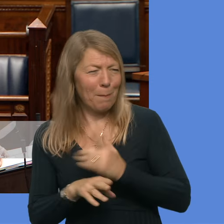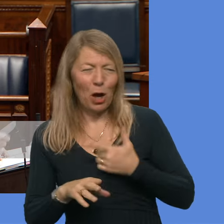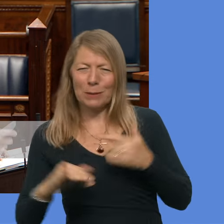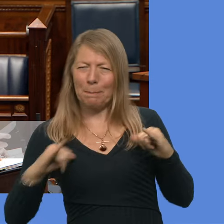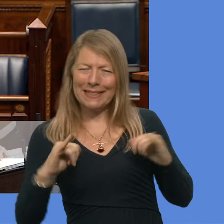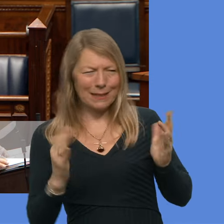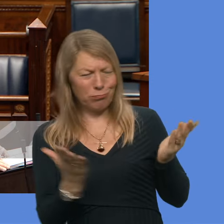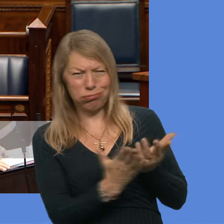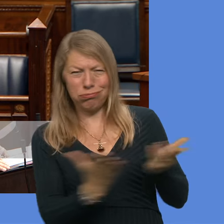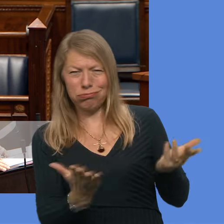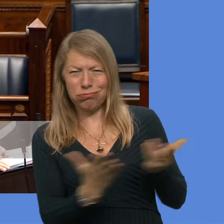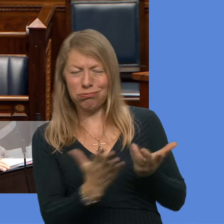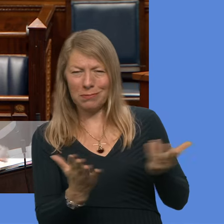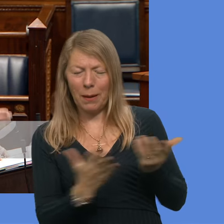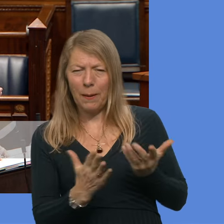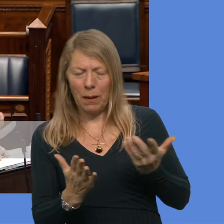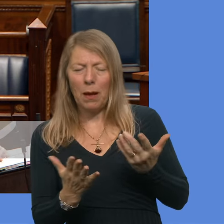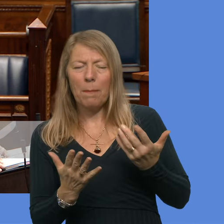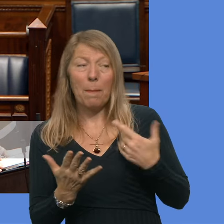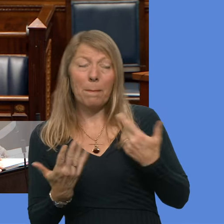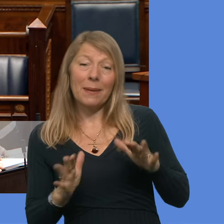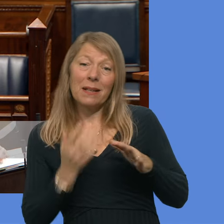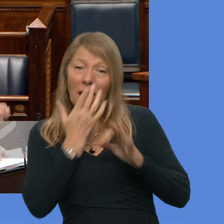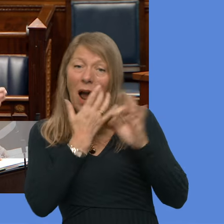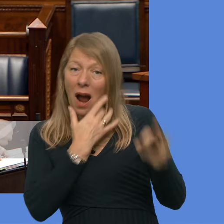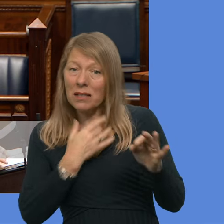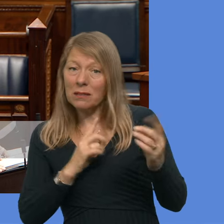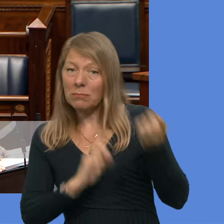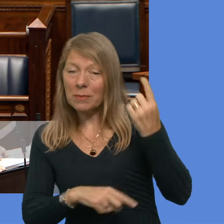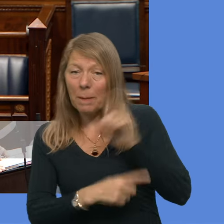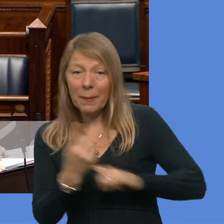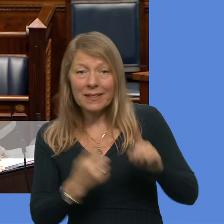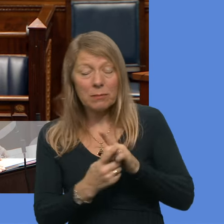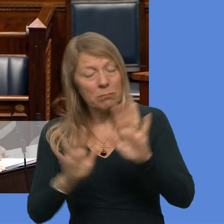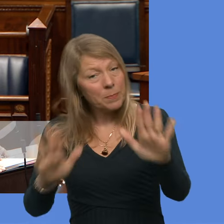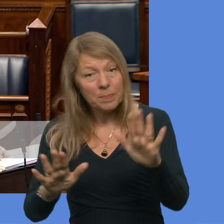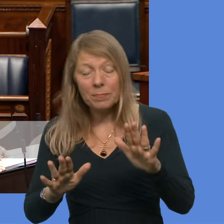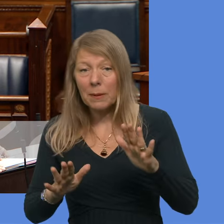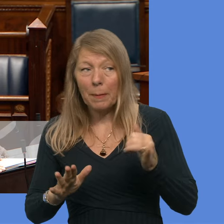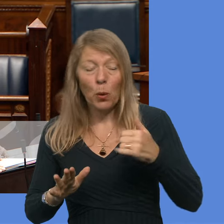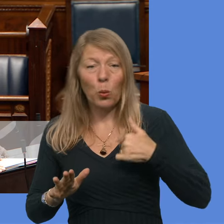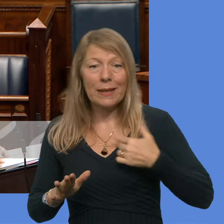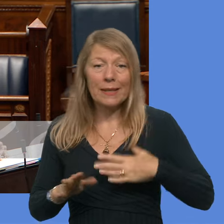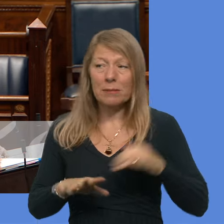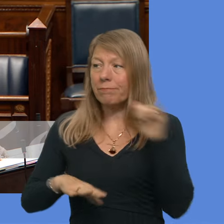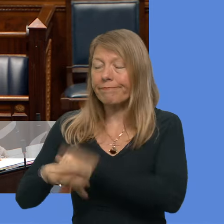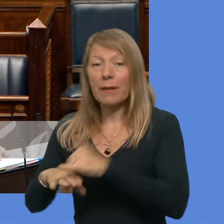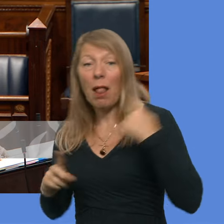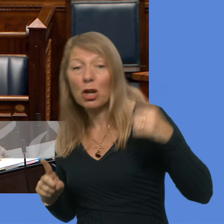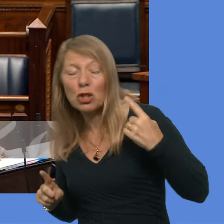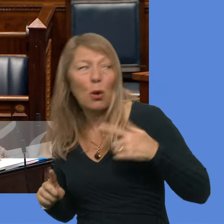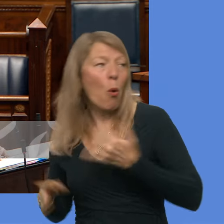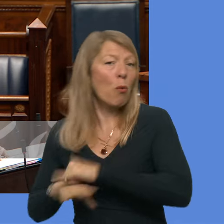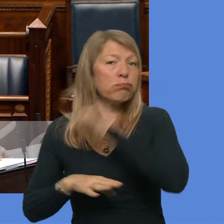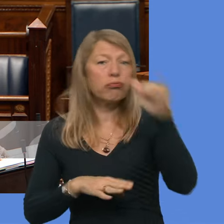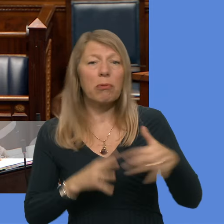shaping up and we have asked for a meeting, then if we have to go to London or if we need to go to America to talk to people about that there, then that's what we'll do